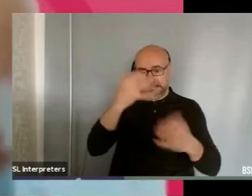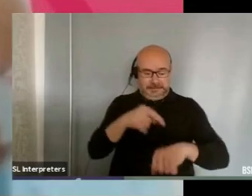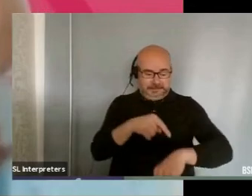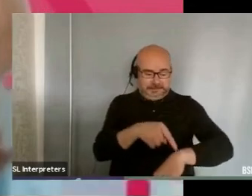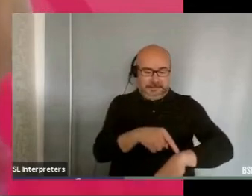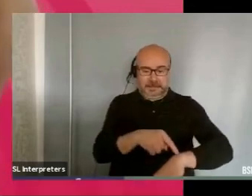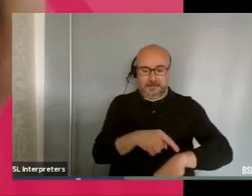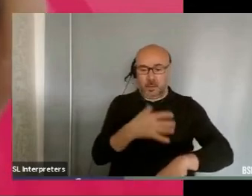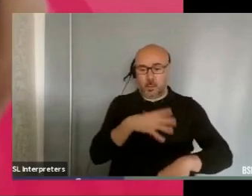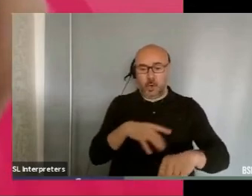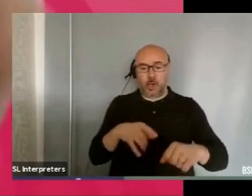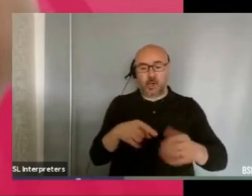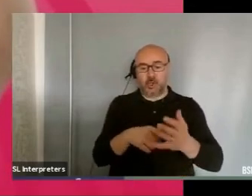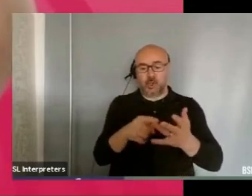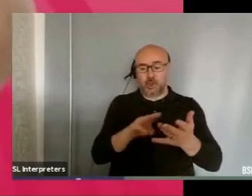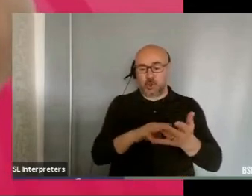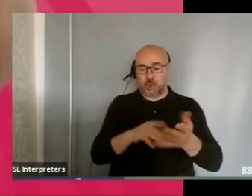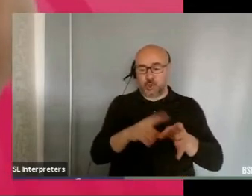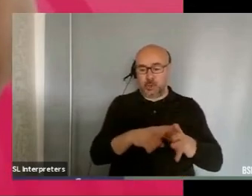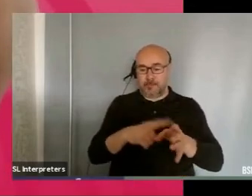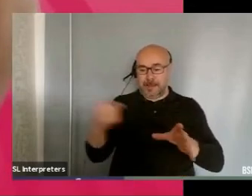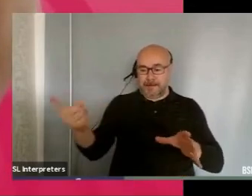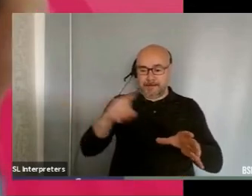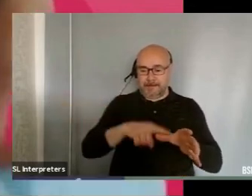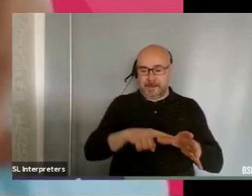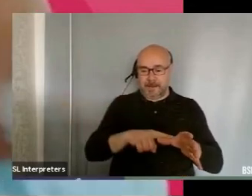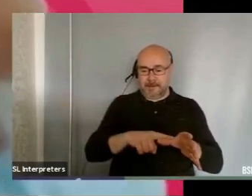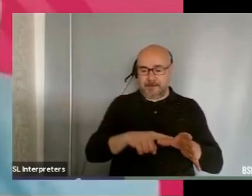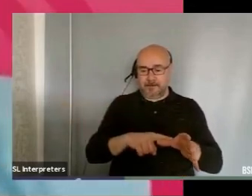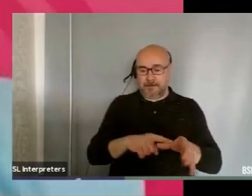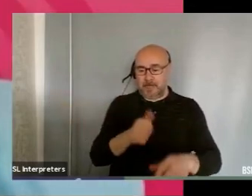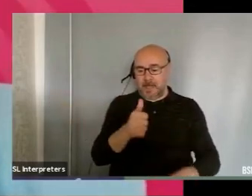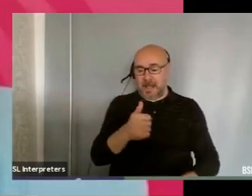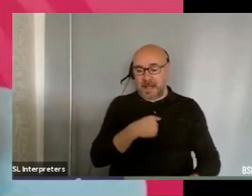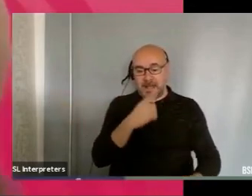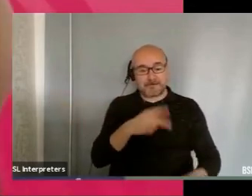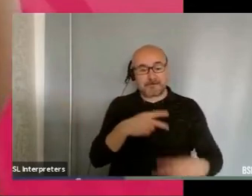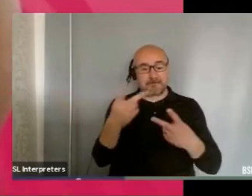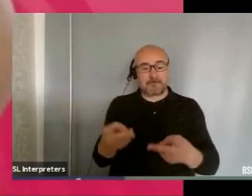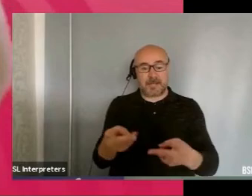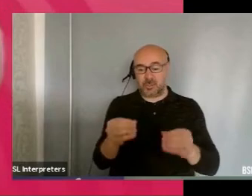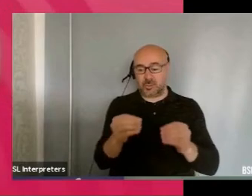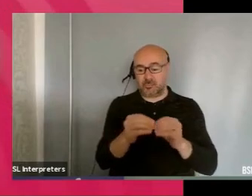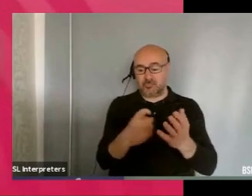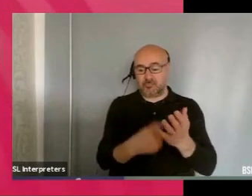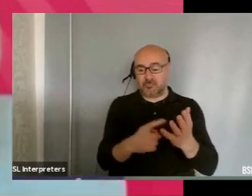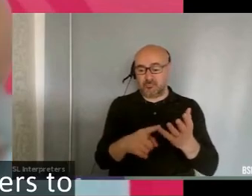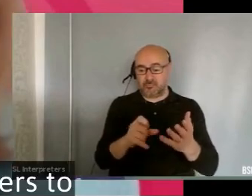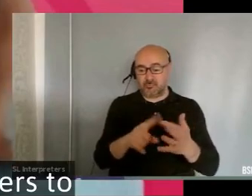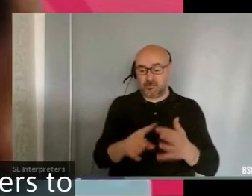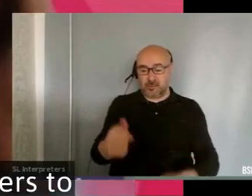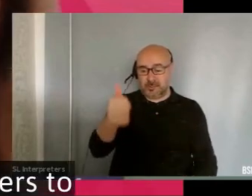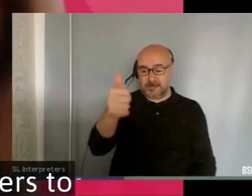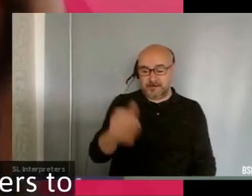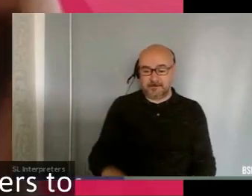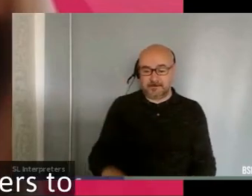Tommy back in a minute. But there were just a couple of other points. One was, and you touched on it, Maureen, around,